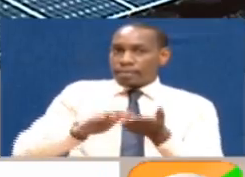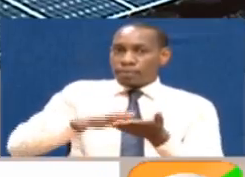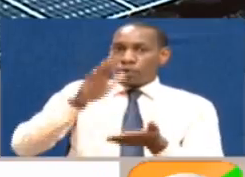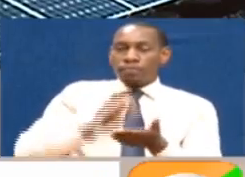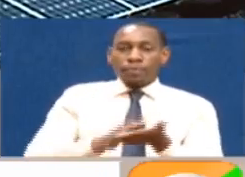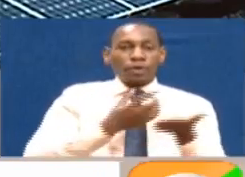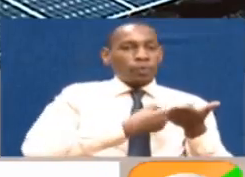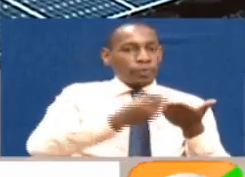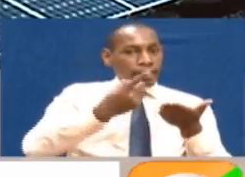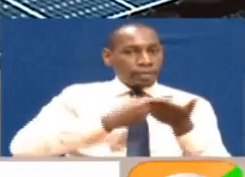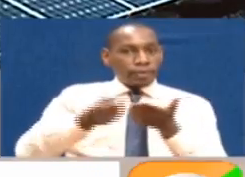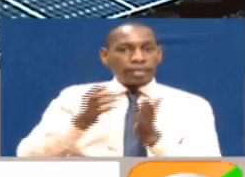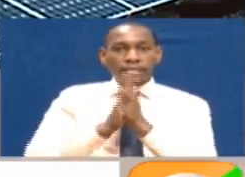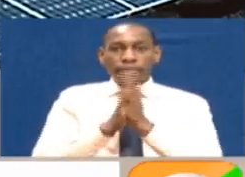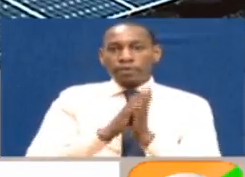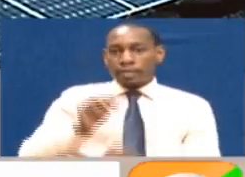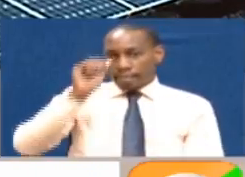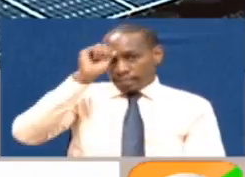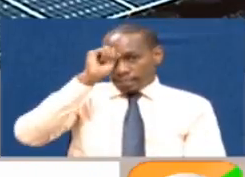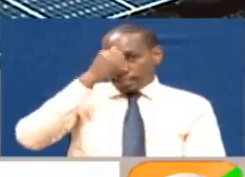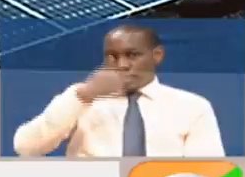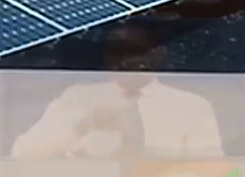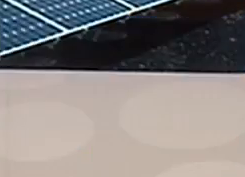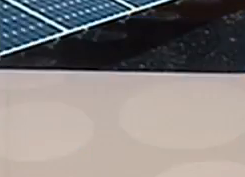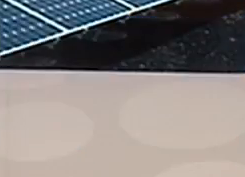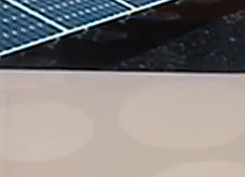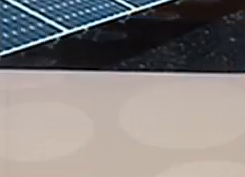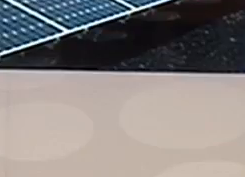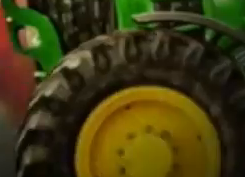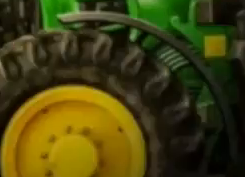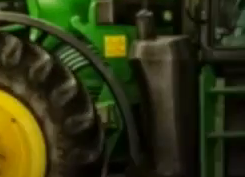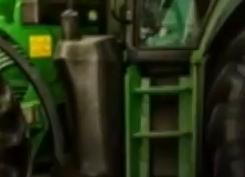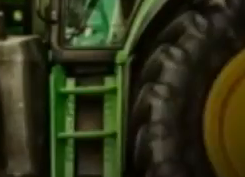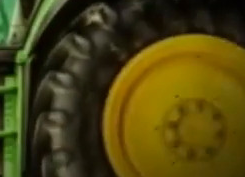in this week's Smart Farm.